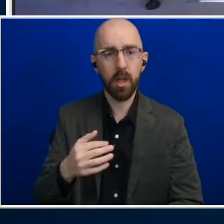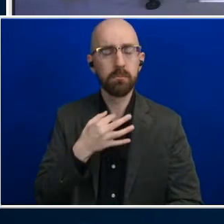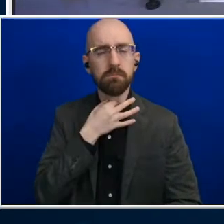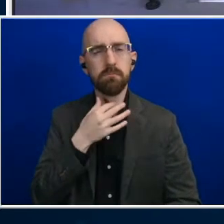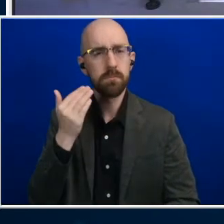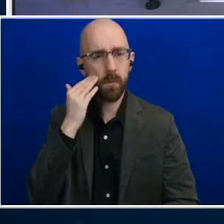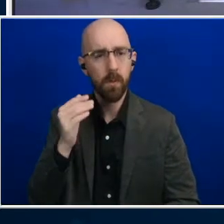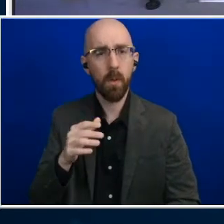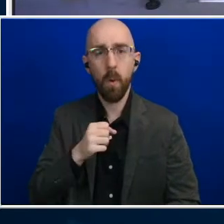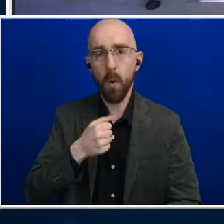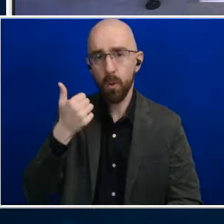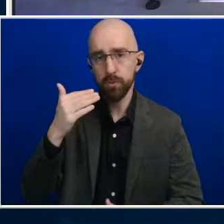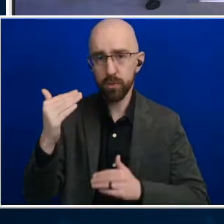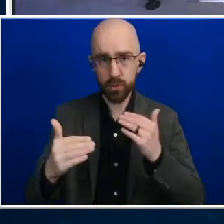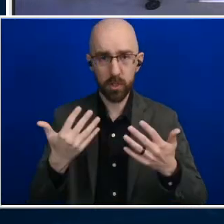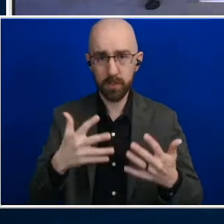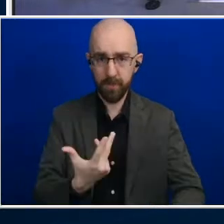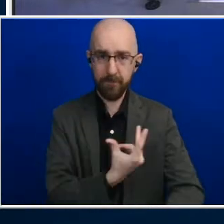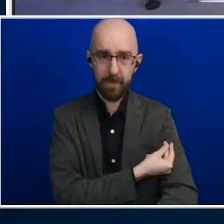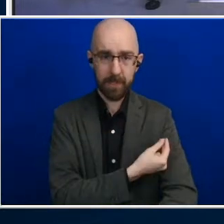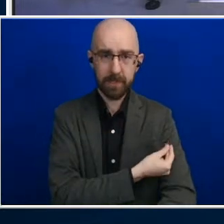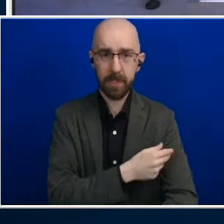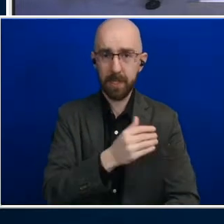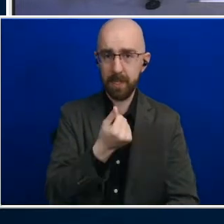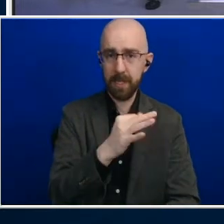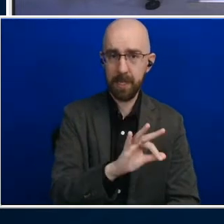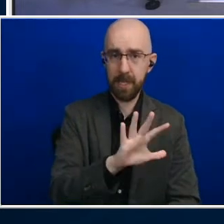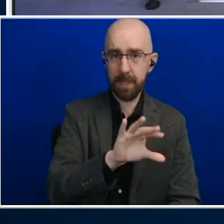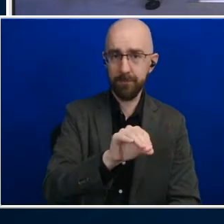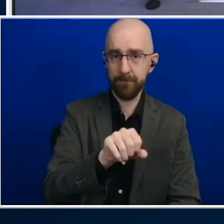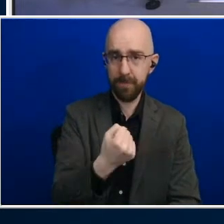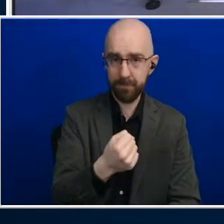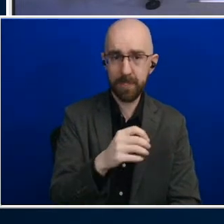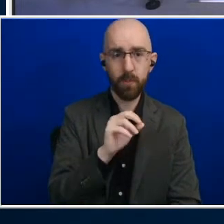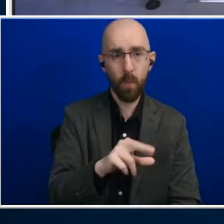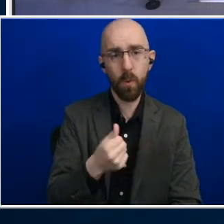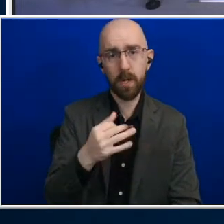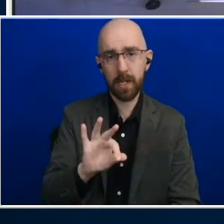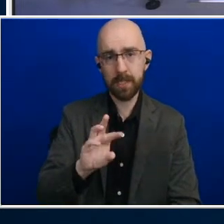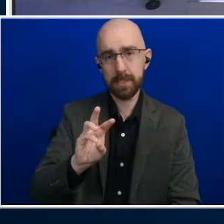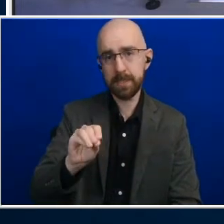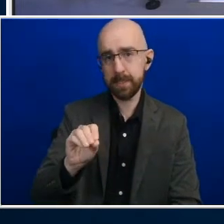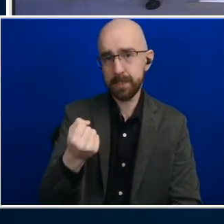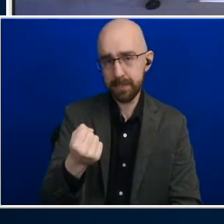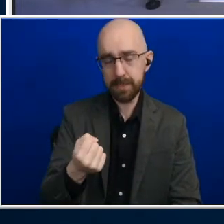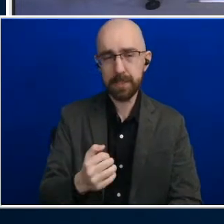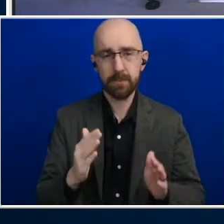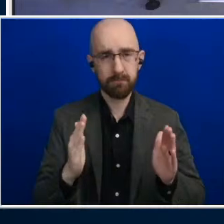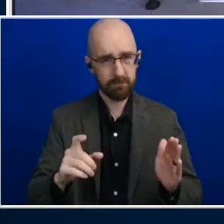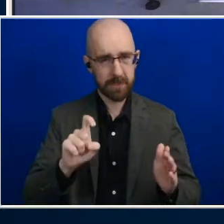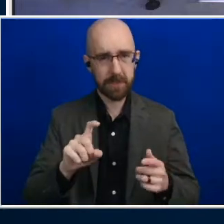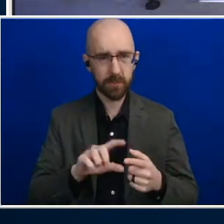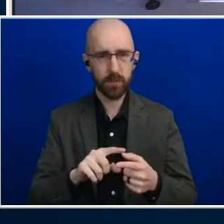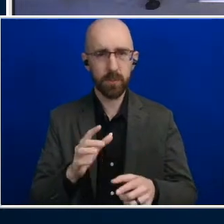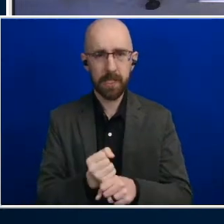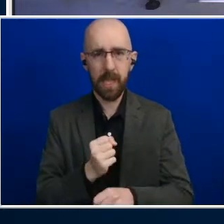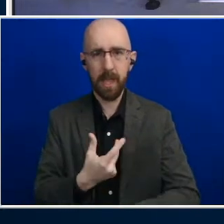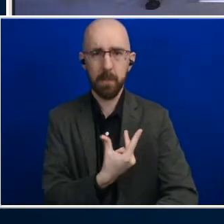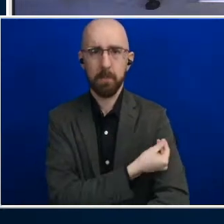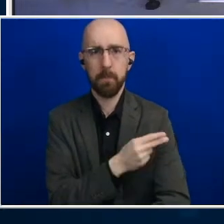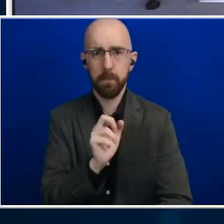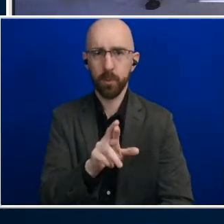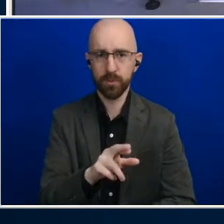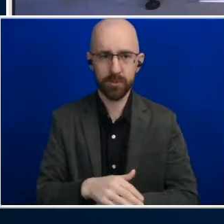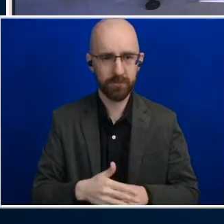who were vaccinated in the late 1950s or 1960s need to get boosters. All right, Hawkeye, how